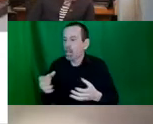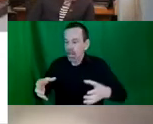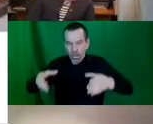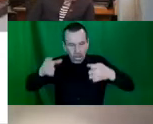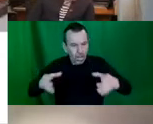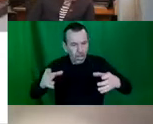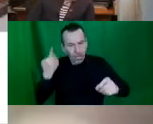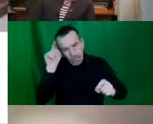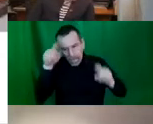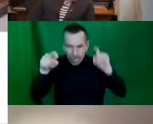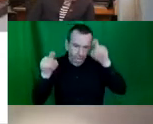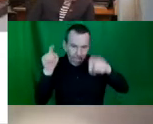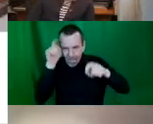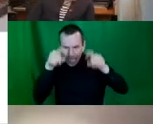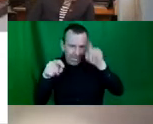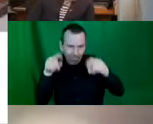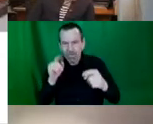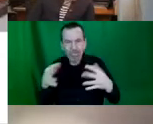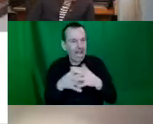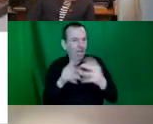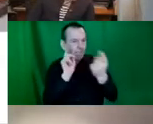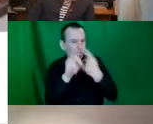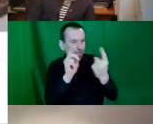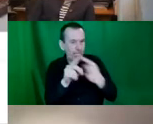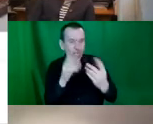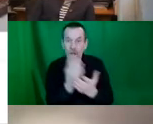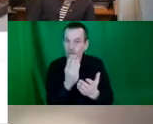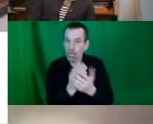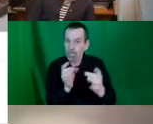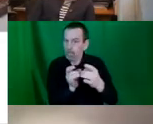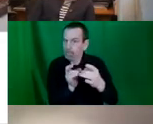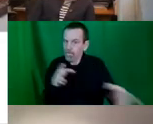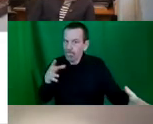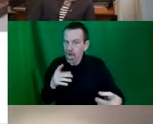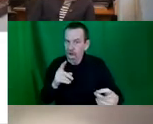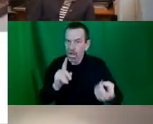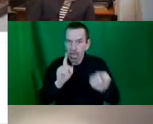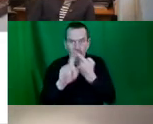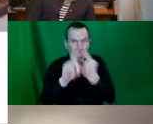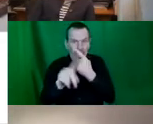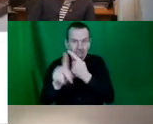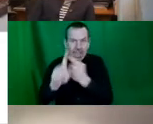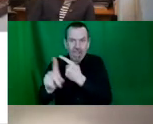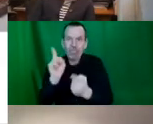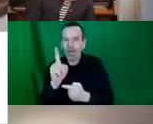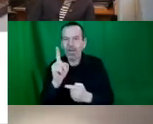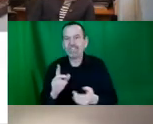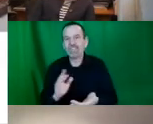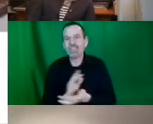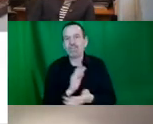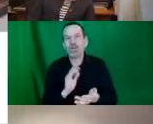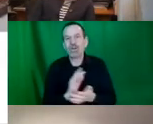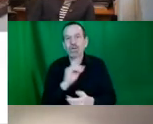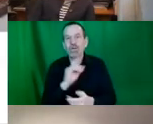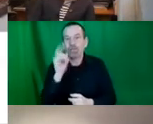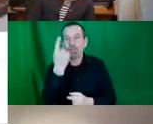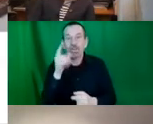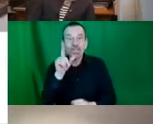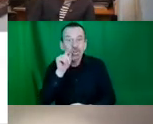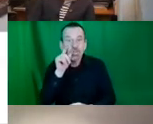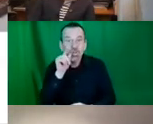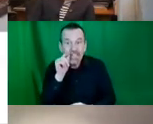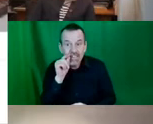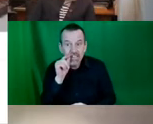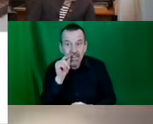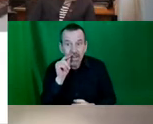phrasing. Despite it being fast-paced, it was very enjoyable and it was well-received, with our first tweet being interacted with over